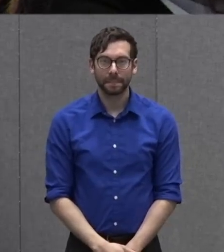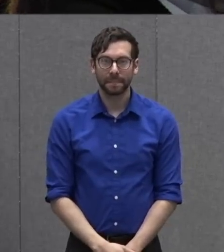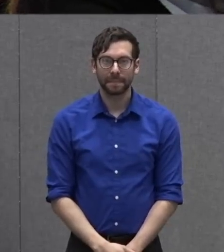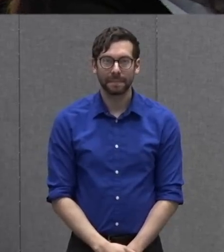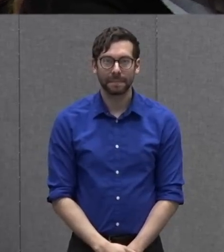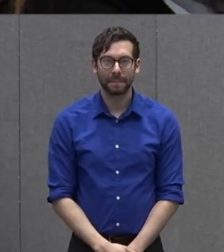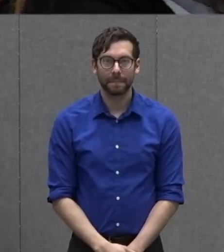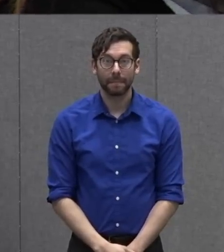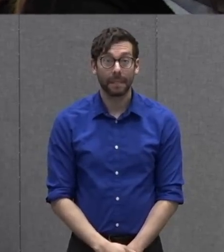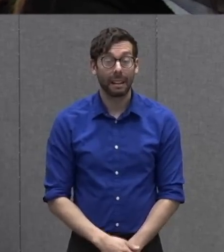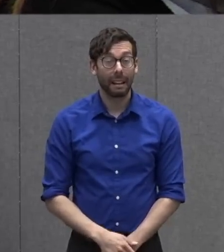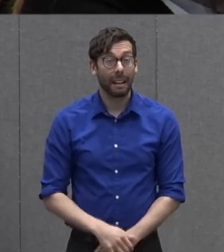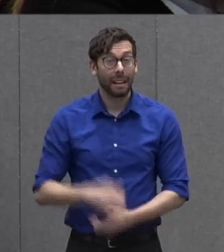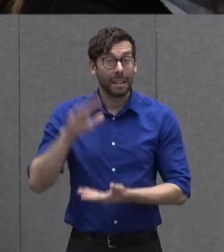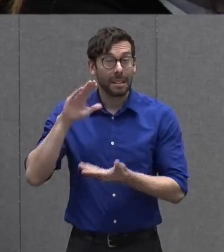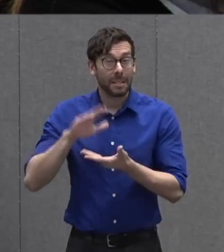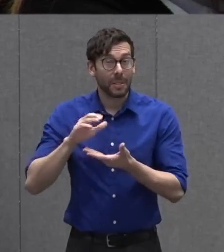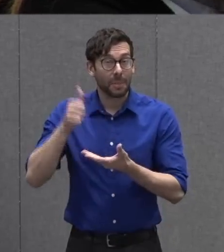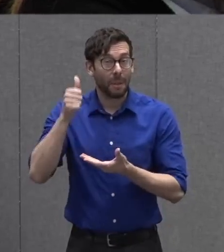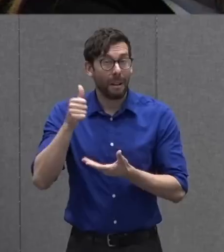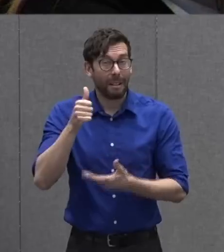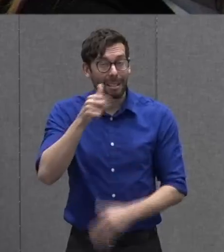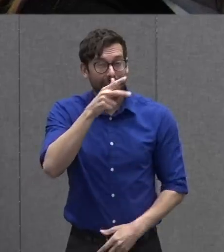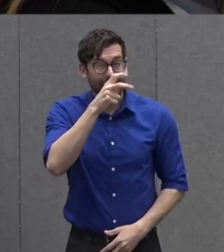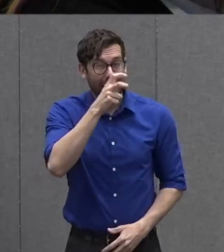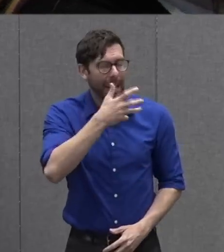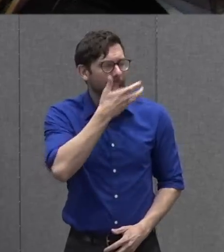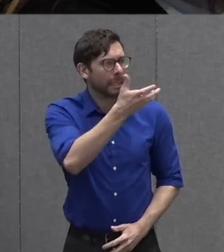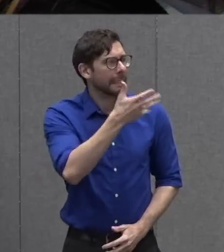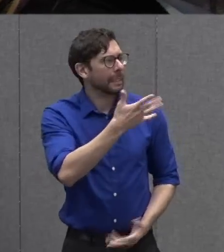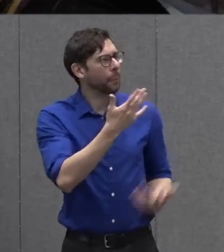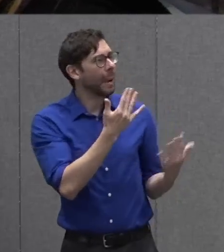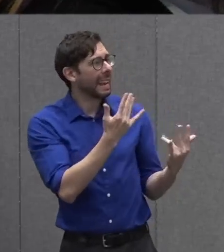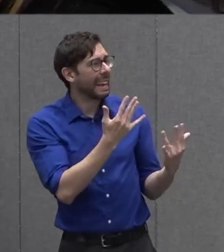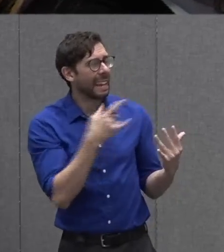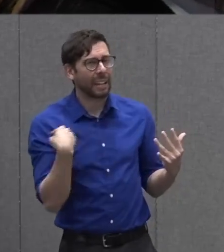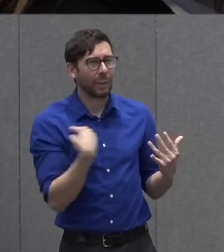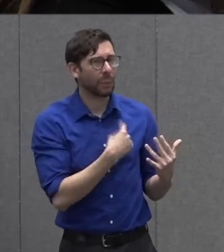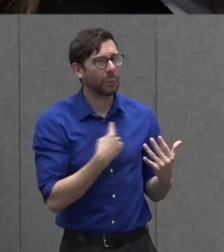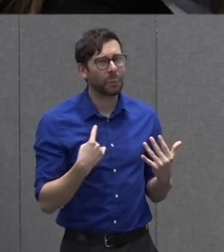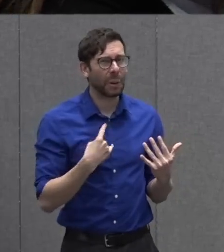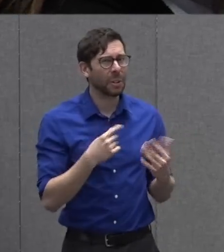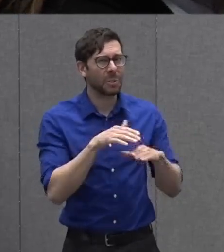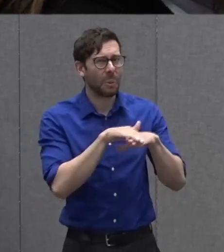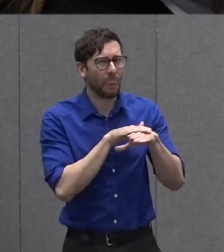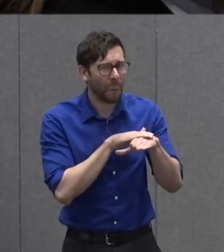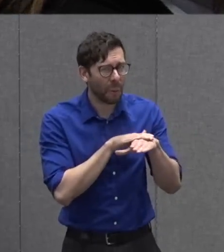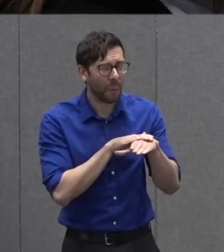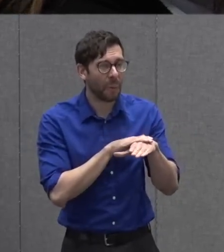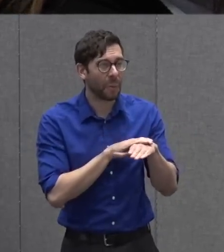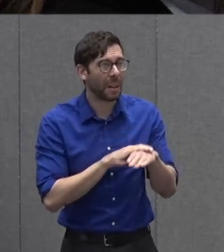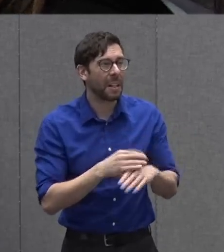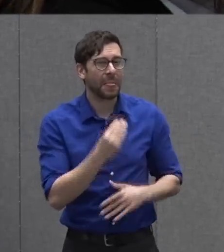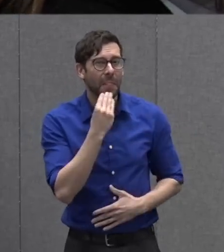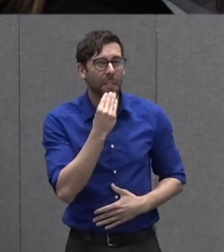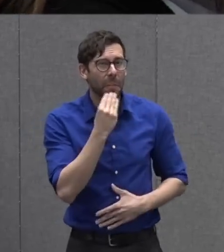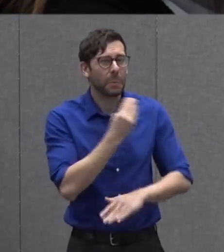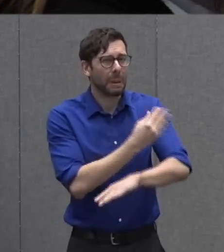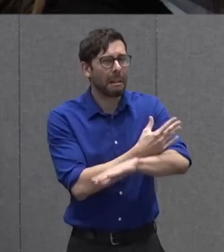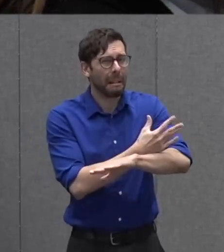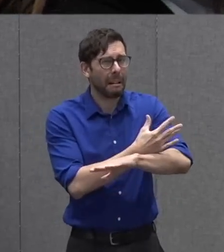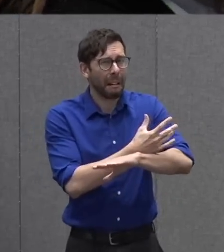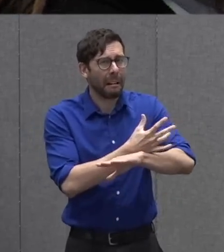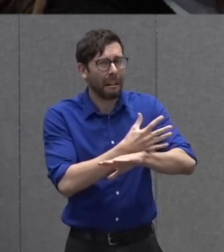Stop, yelled the littlest ant. We're moving way too slow. More of the food will be gone unless we hurry